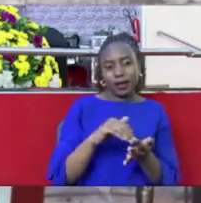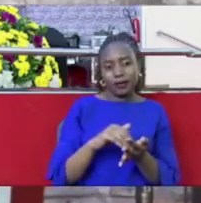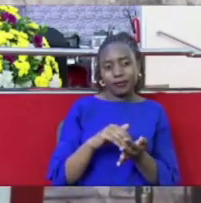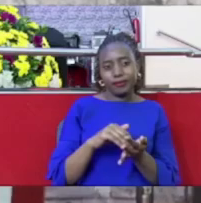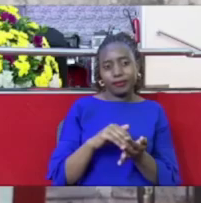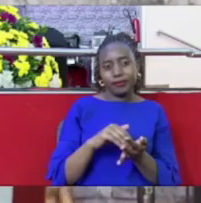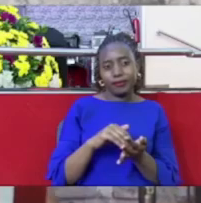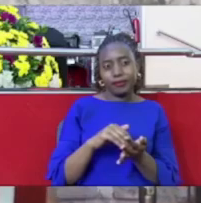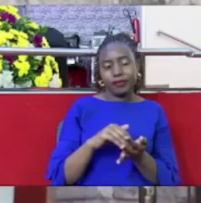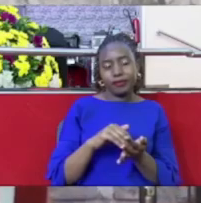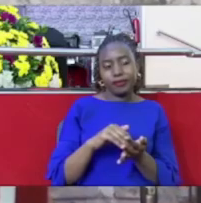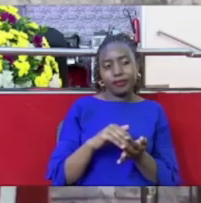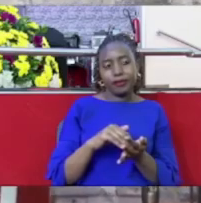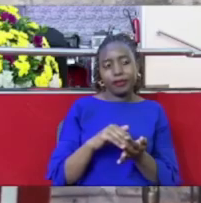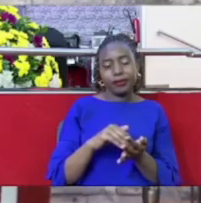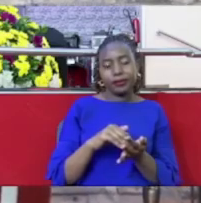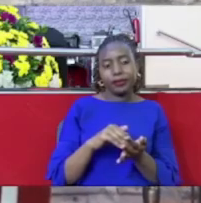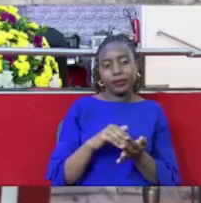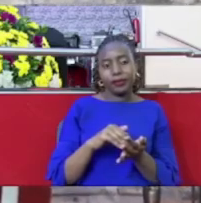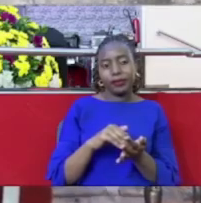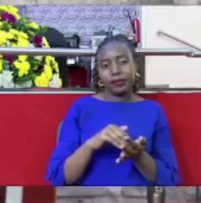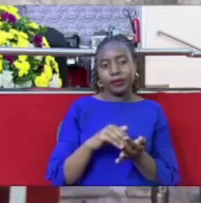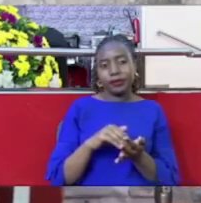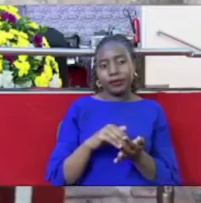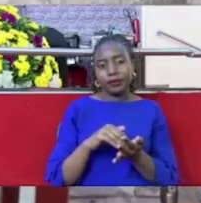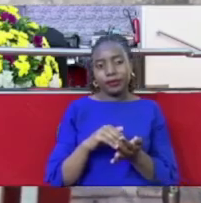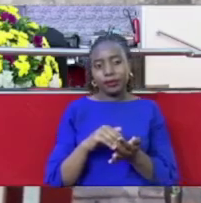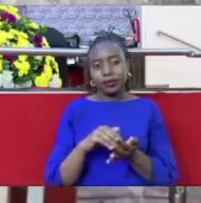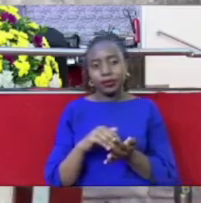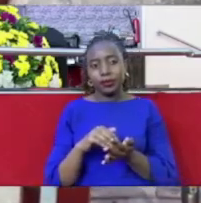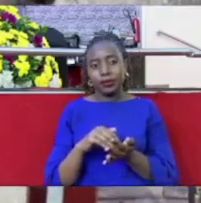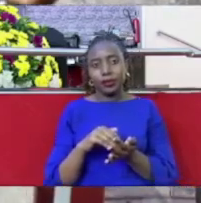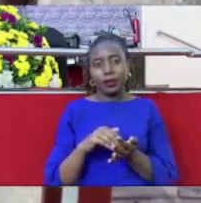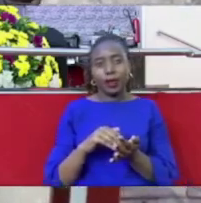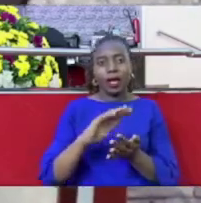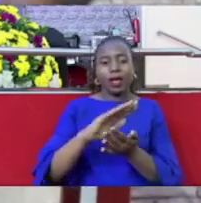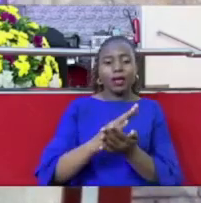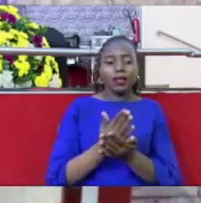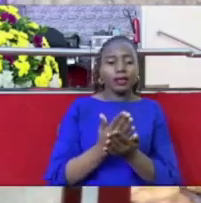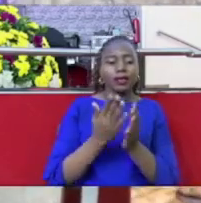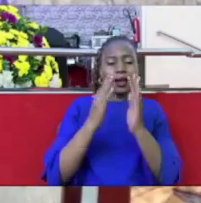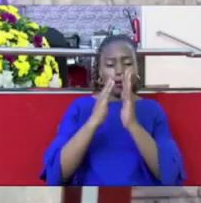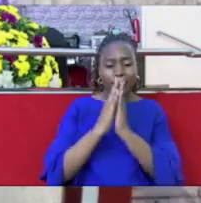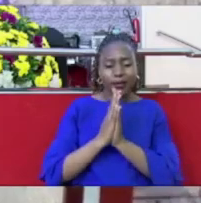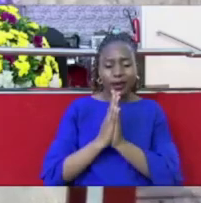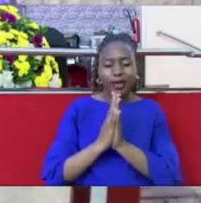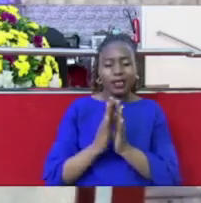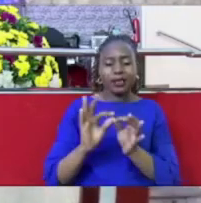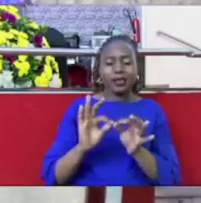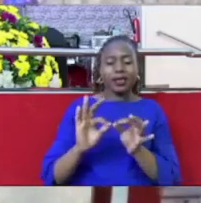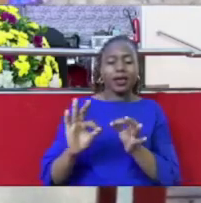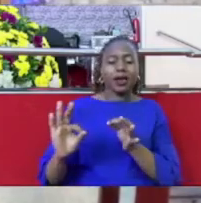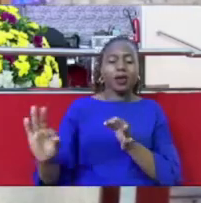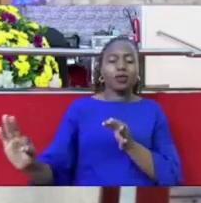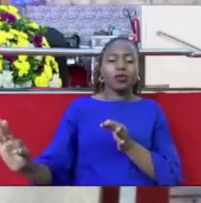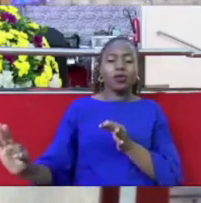come or why do some prayers take long to receive an